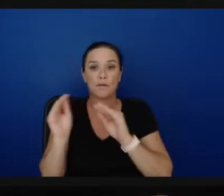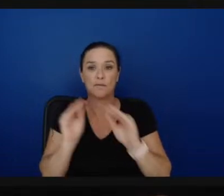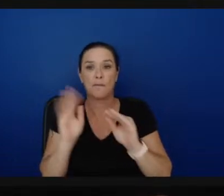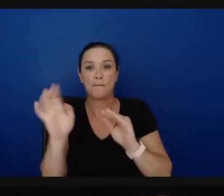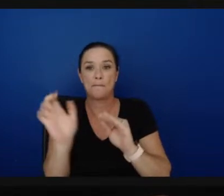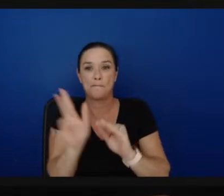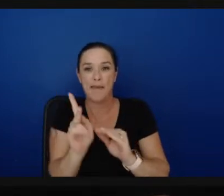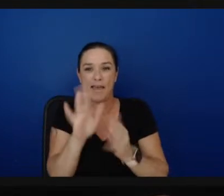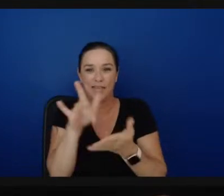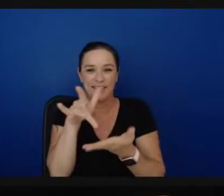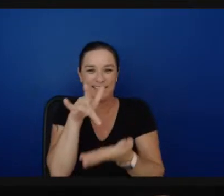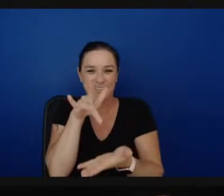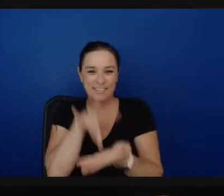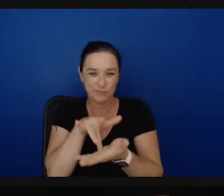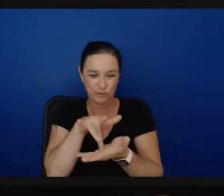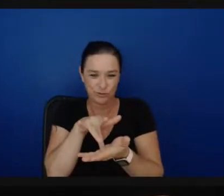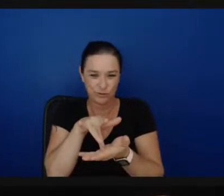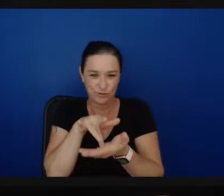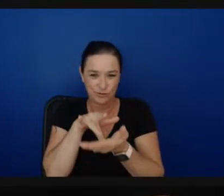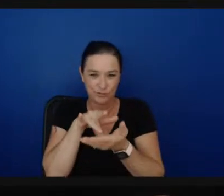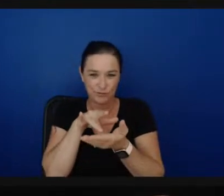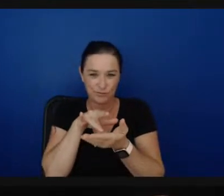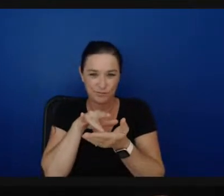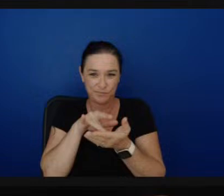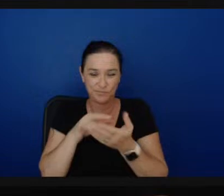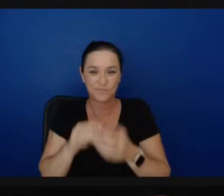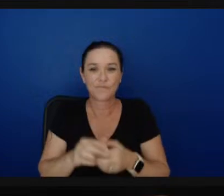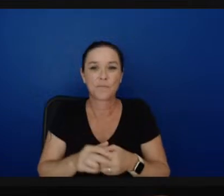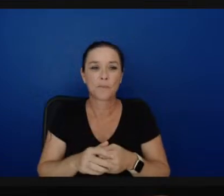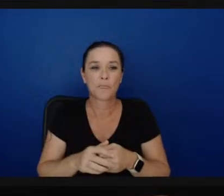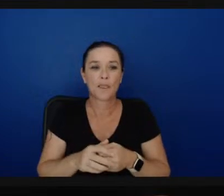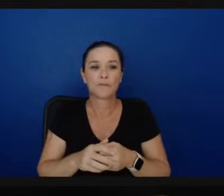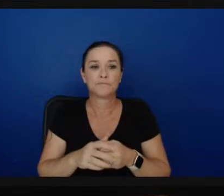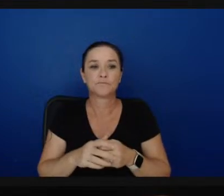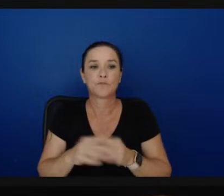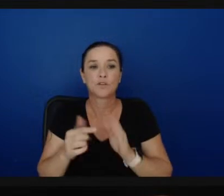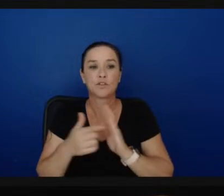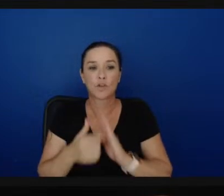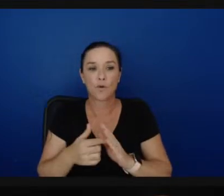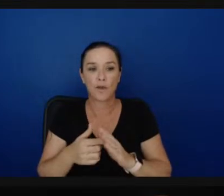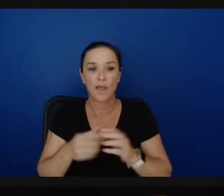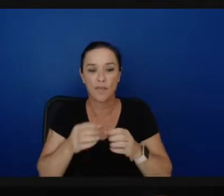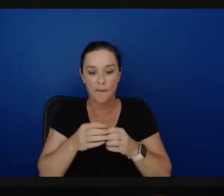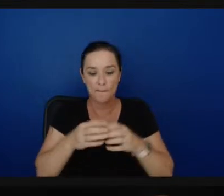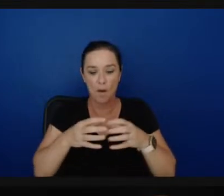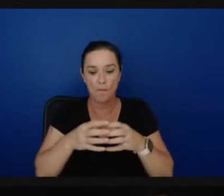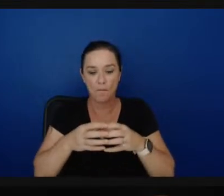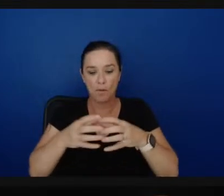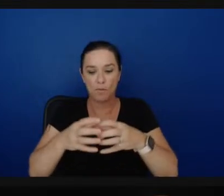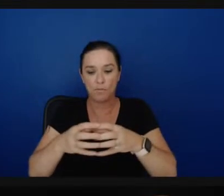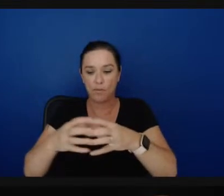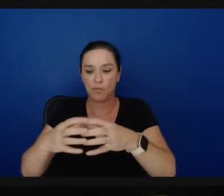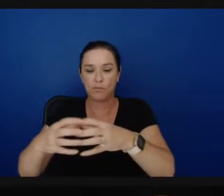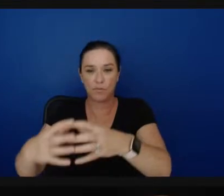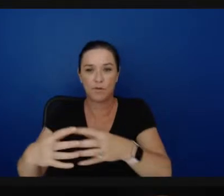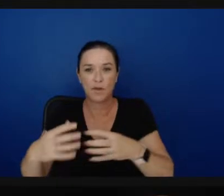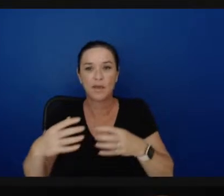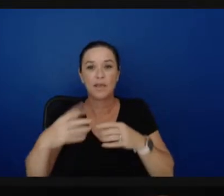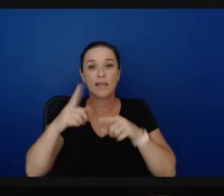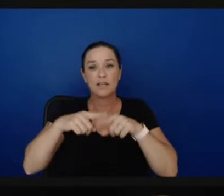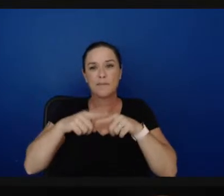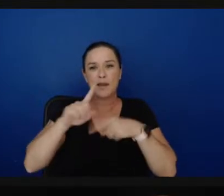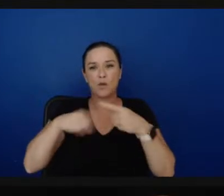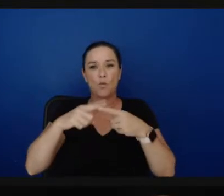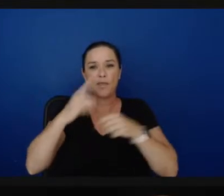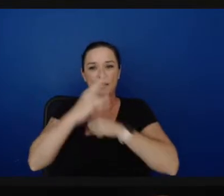center of the crater. So this is really showing once again how this pulsing is moving through. Depending on when a satellite captures it, the pulse is at the